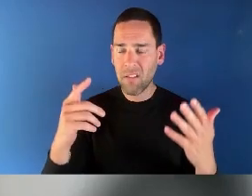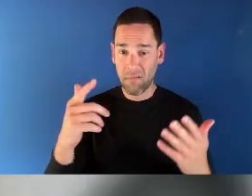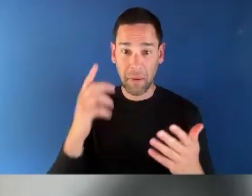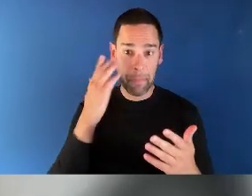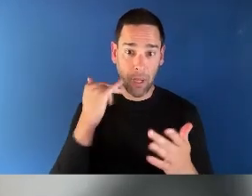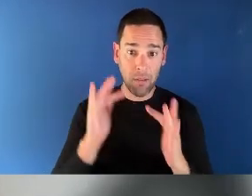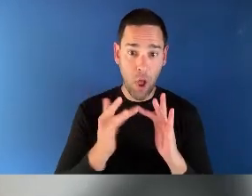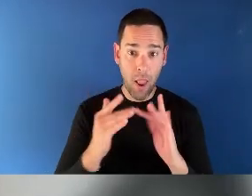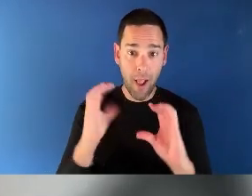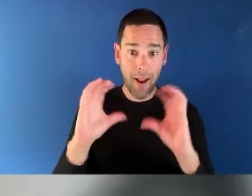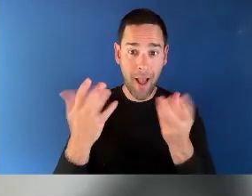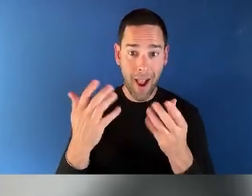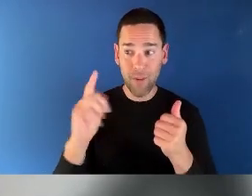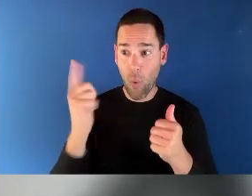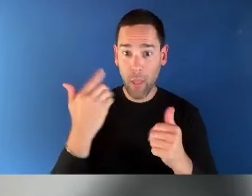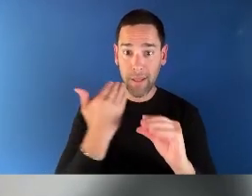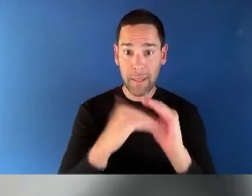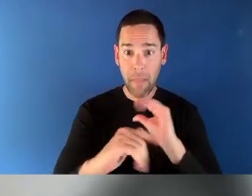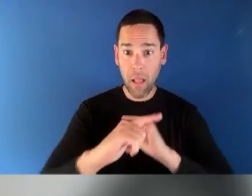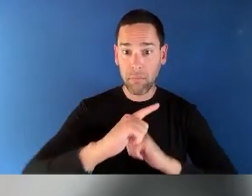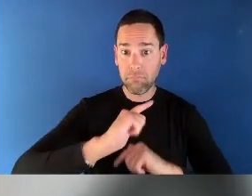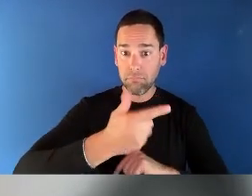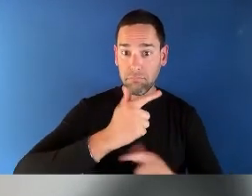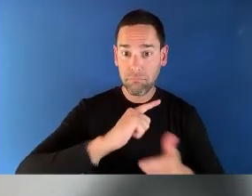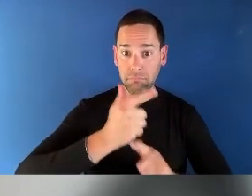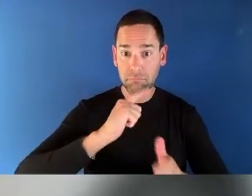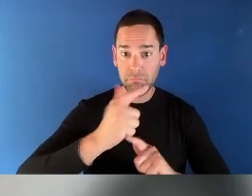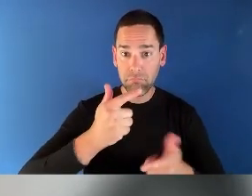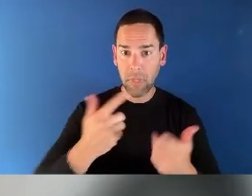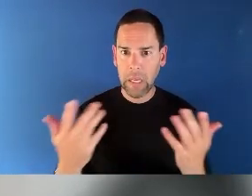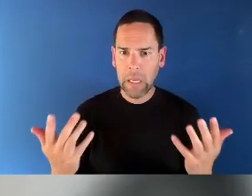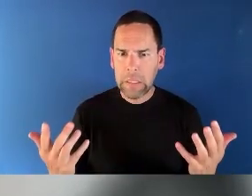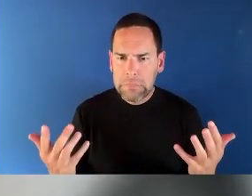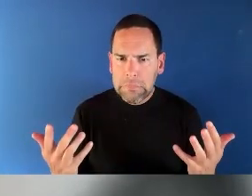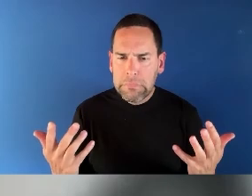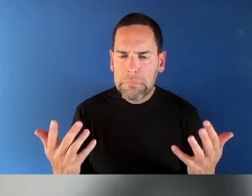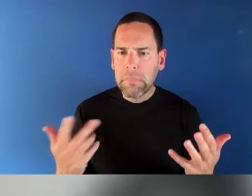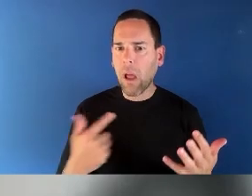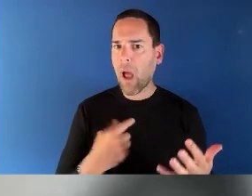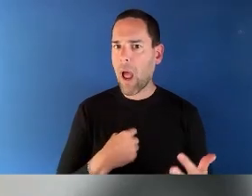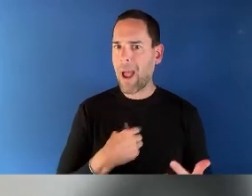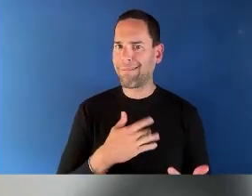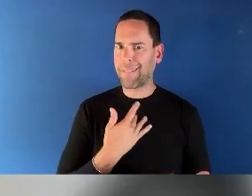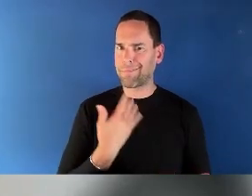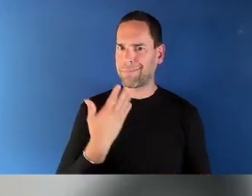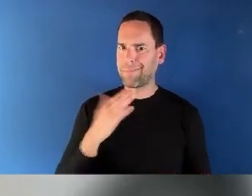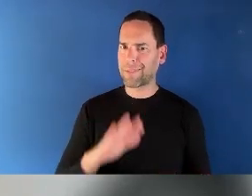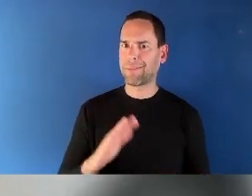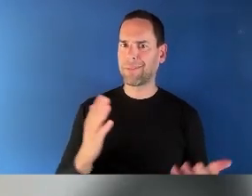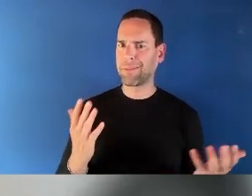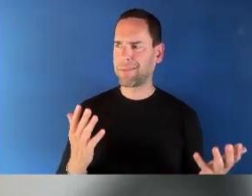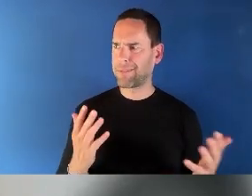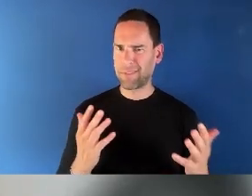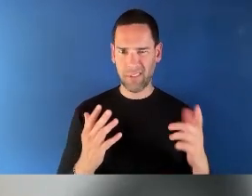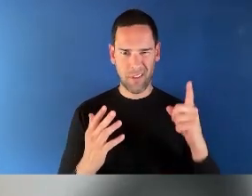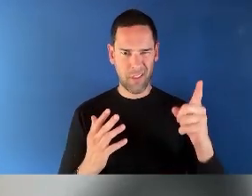and um, it was really disheartening to have someone